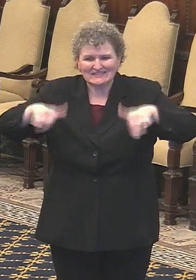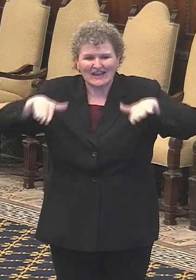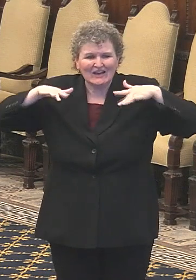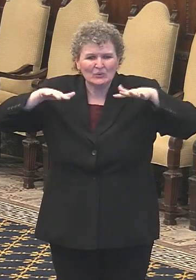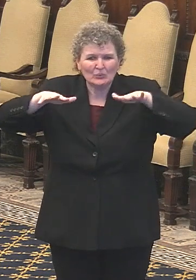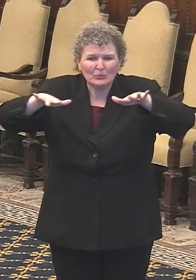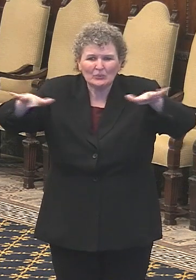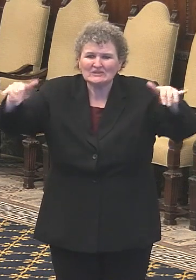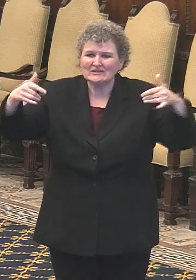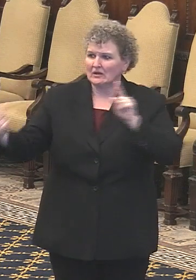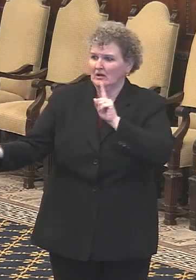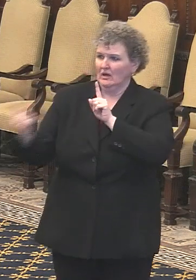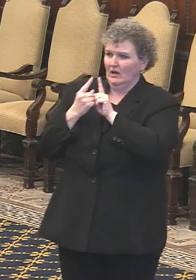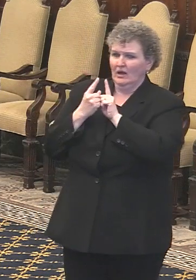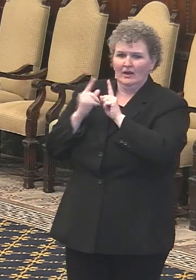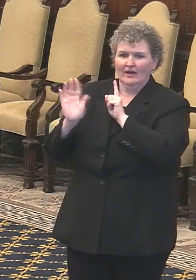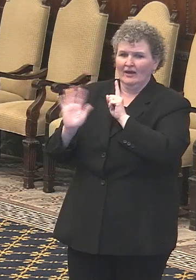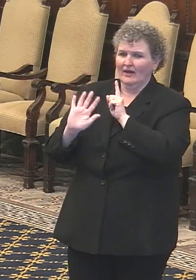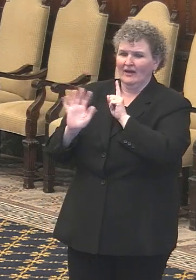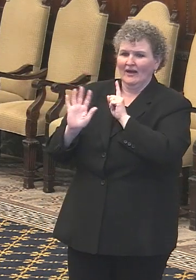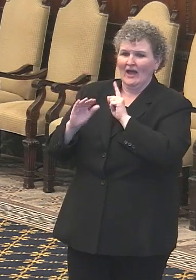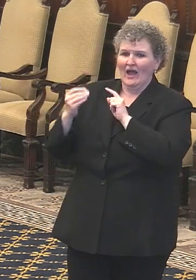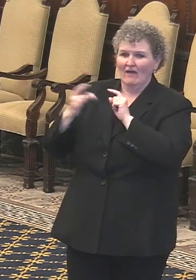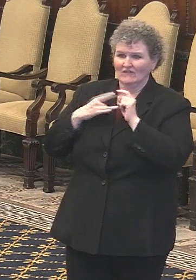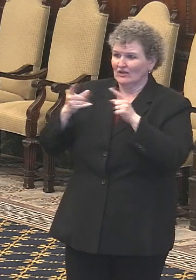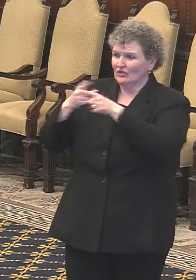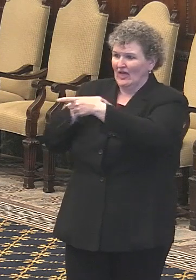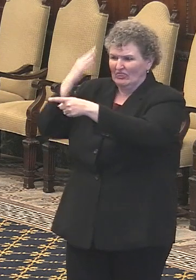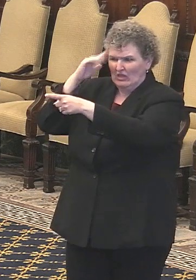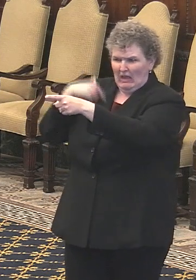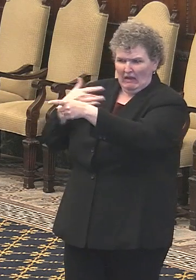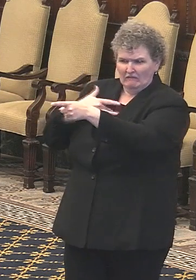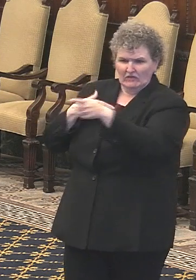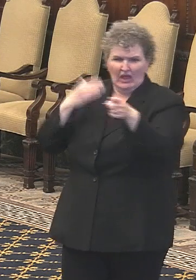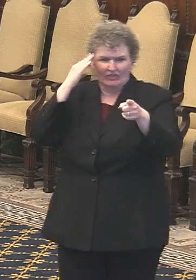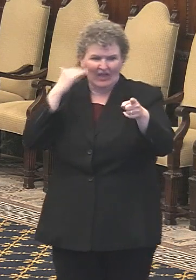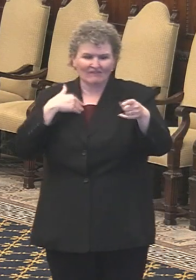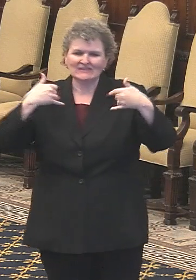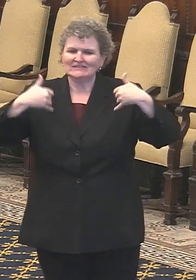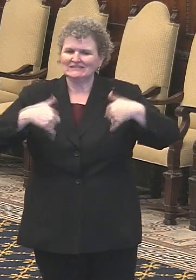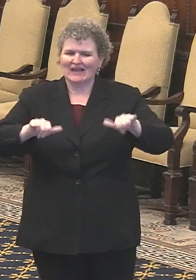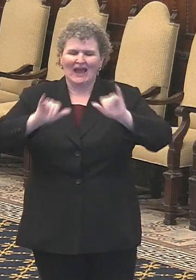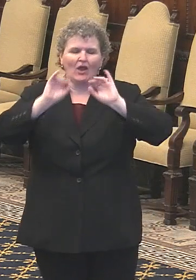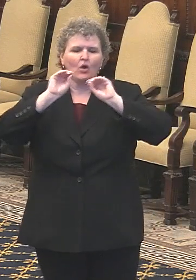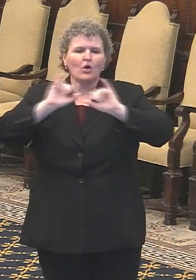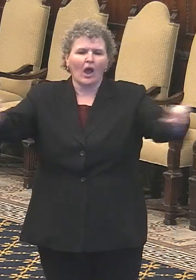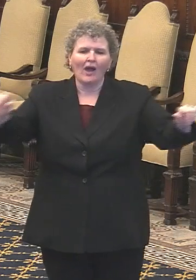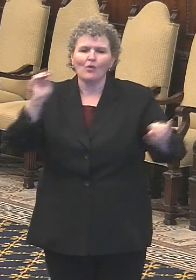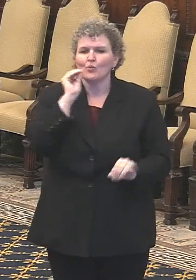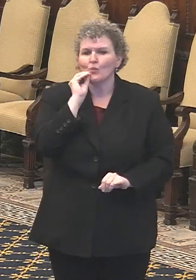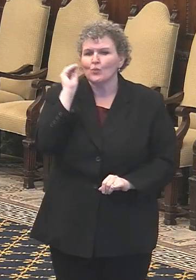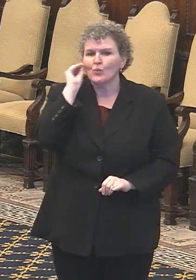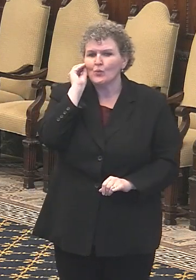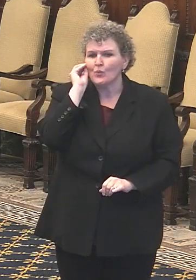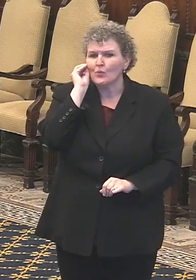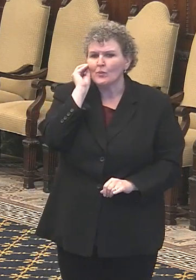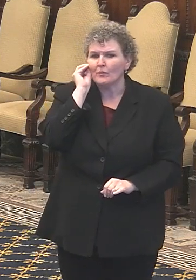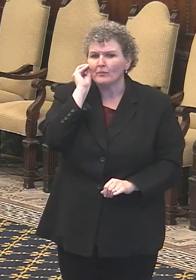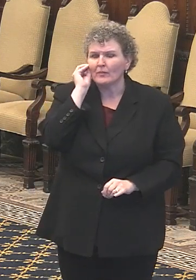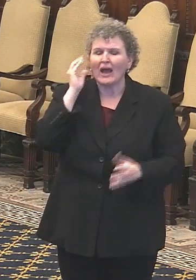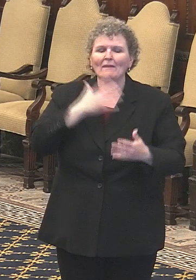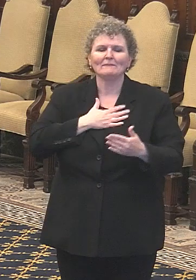has the virus because they may be. So if you have to stay home, if you have to go outside, keep your distance from people. And if you have to be